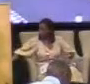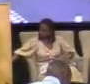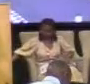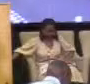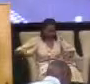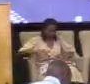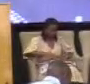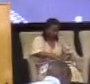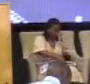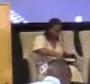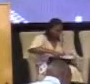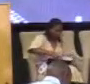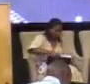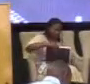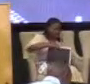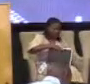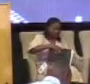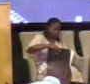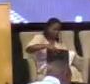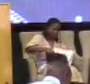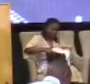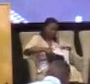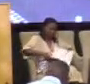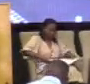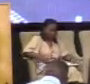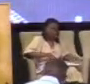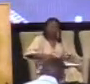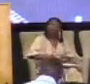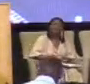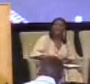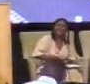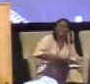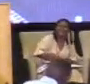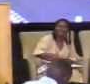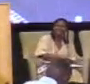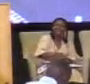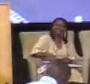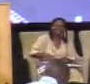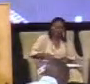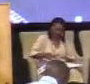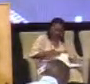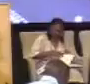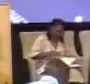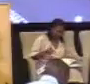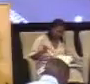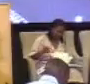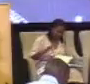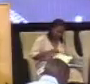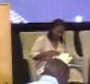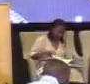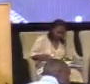Thank you very much, colleague. It's good to see you again. But I want to